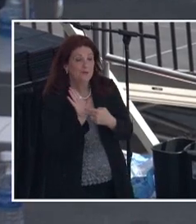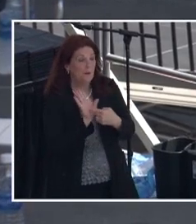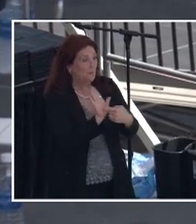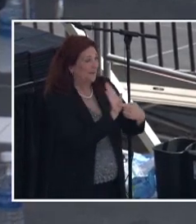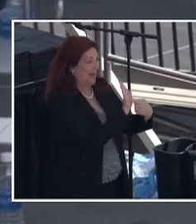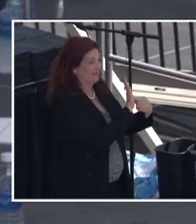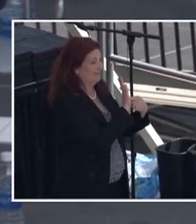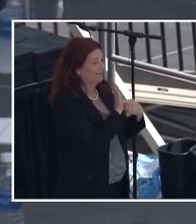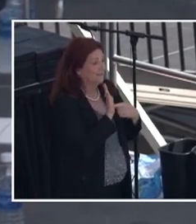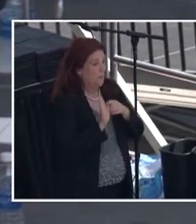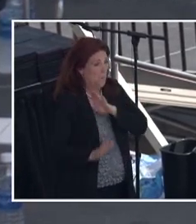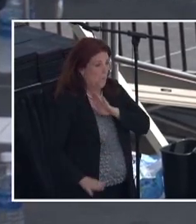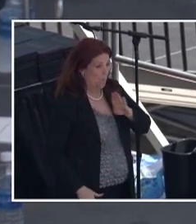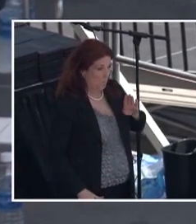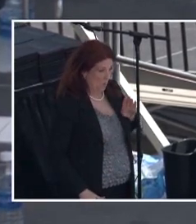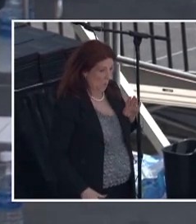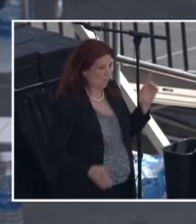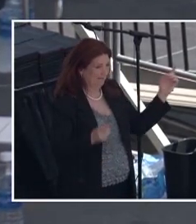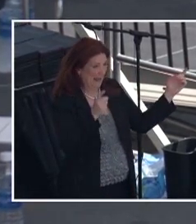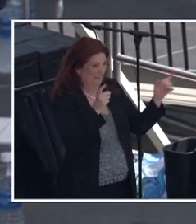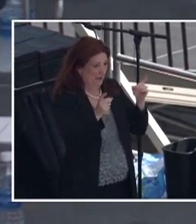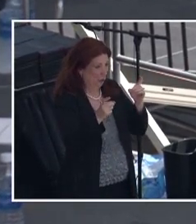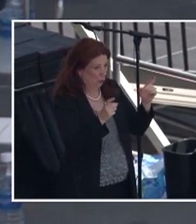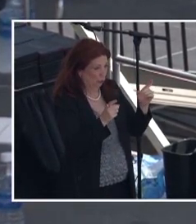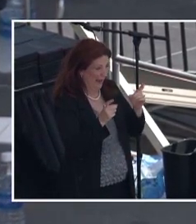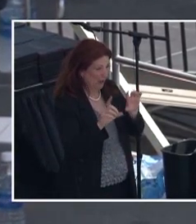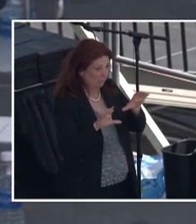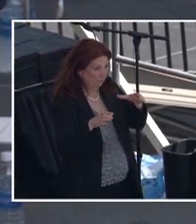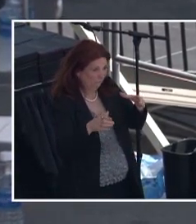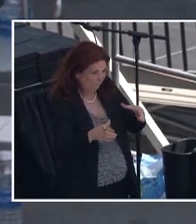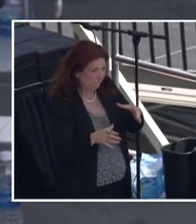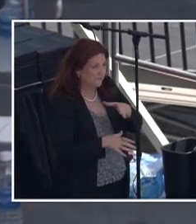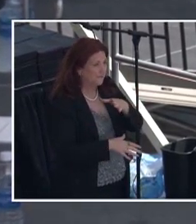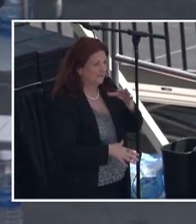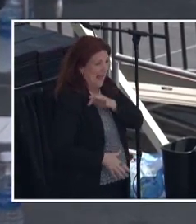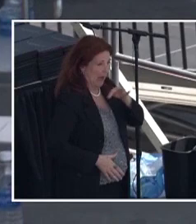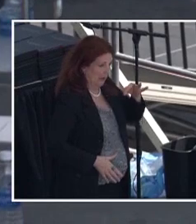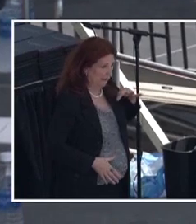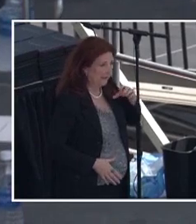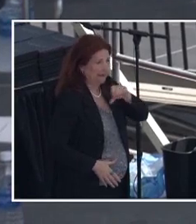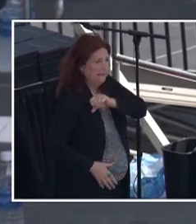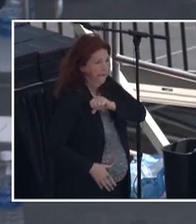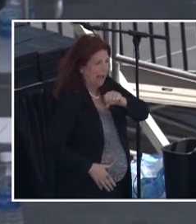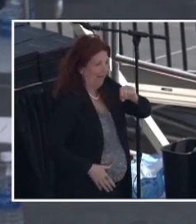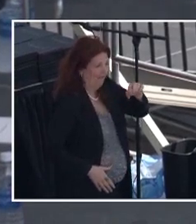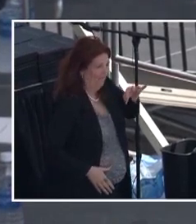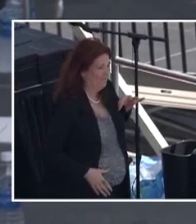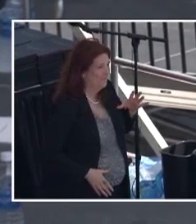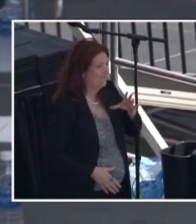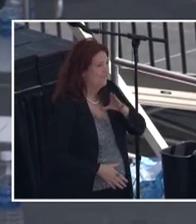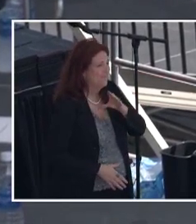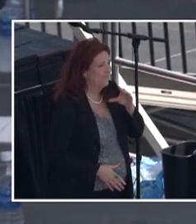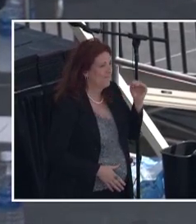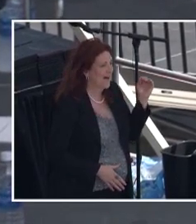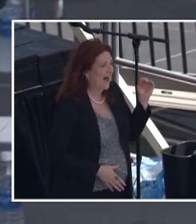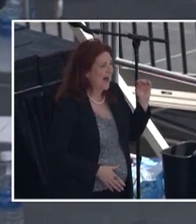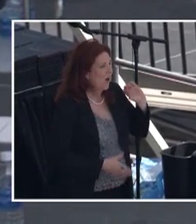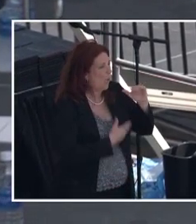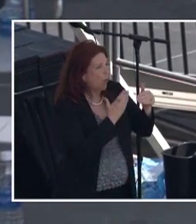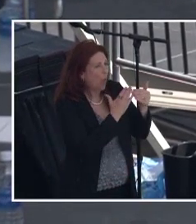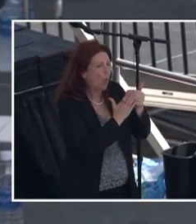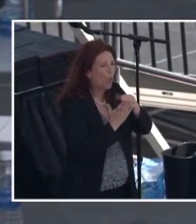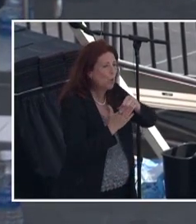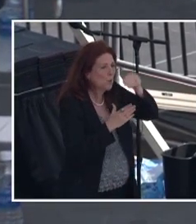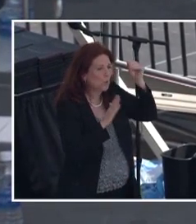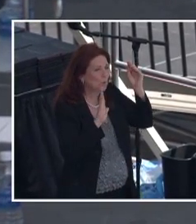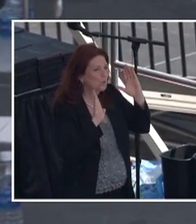Trustees, the administration, the faculty, staff, and our students, I welcome